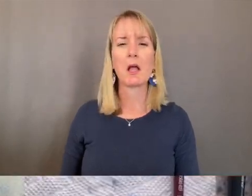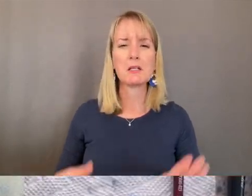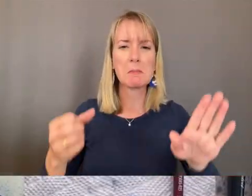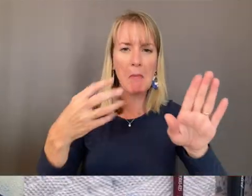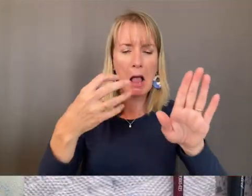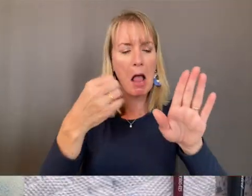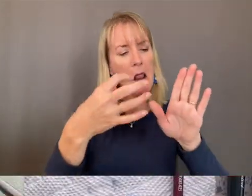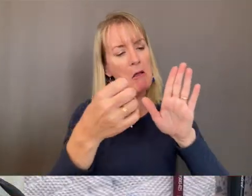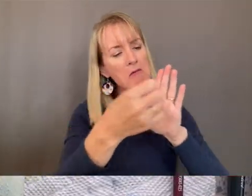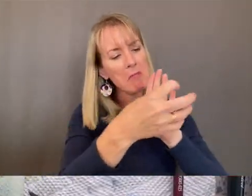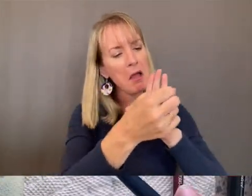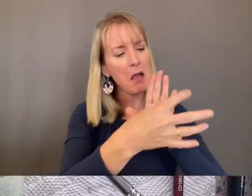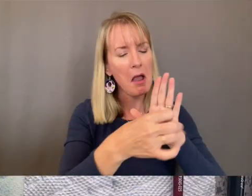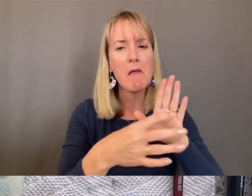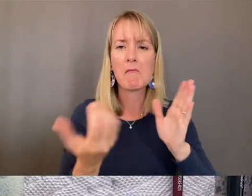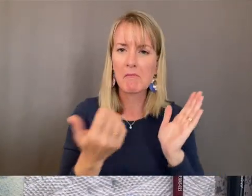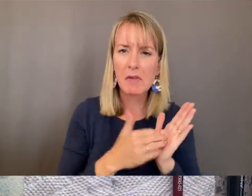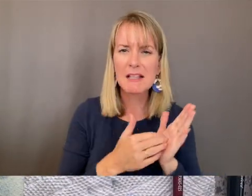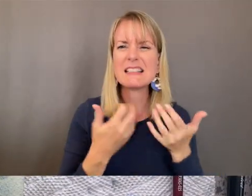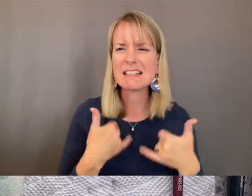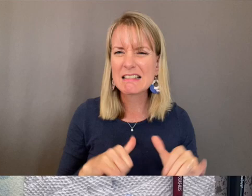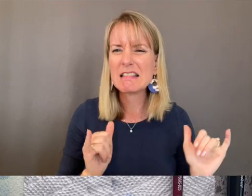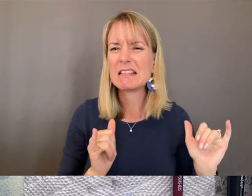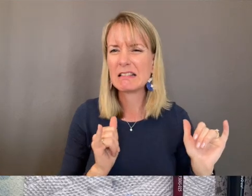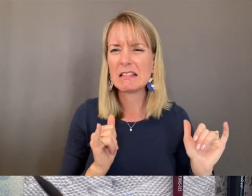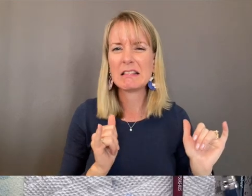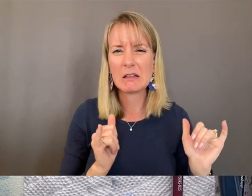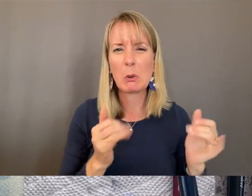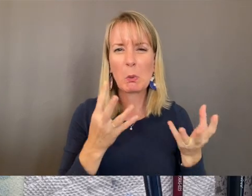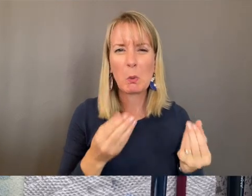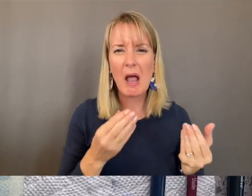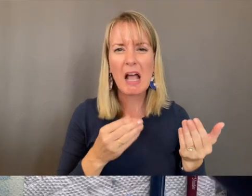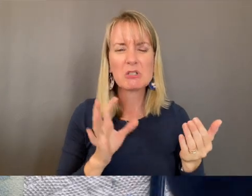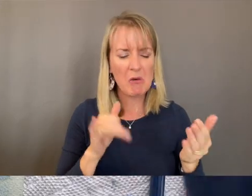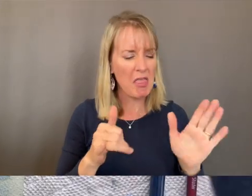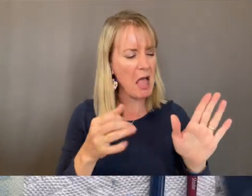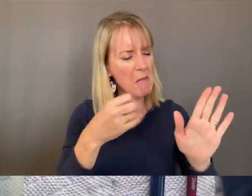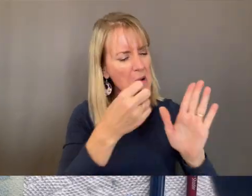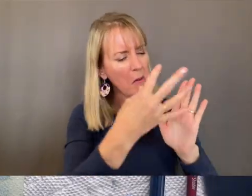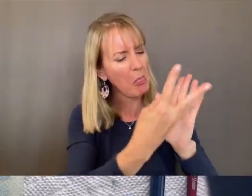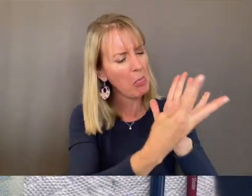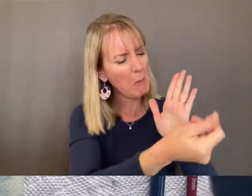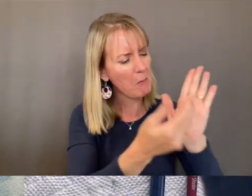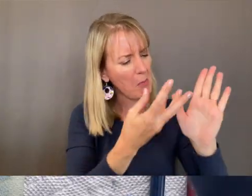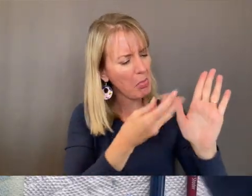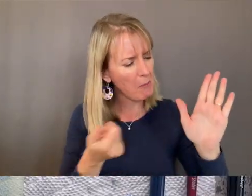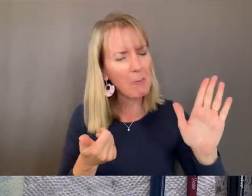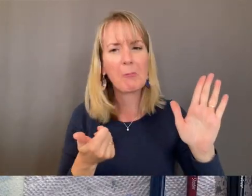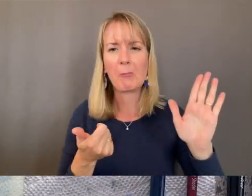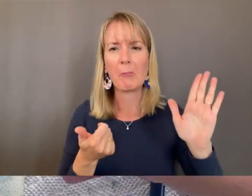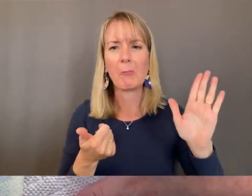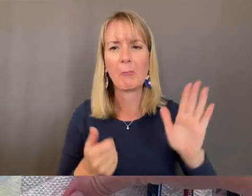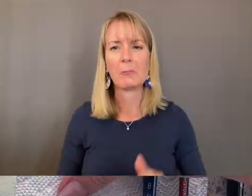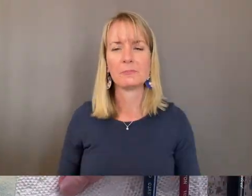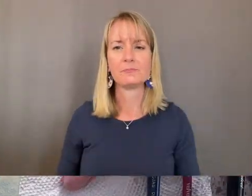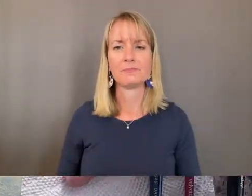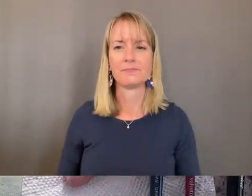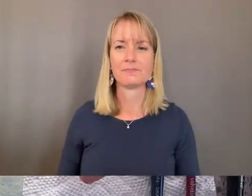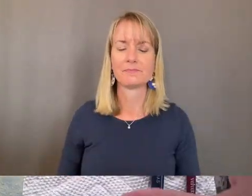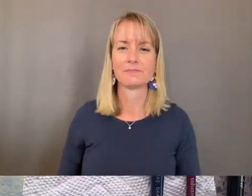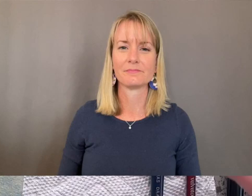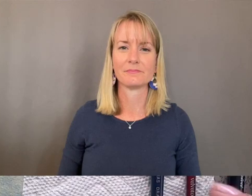And I can splatter into it again, and it's still wet, so you can see that that splatter kind of disappears into the background.